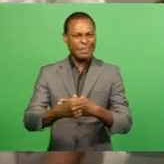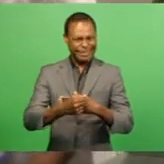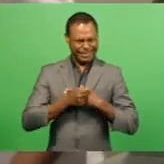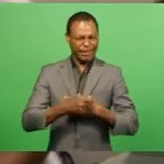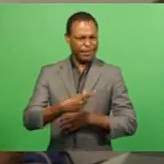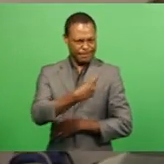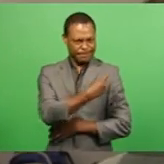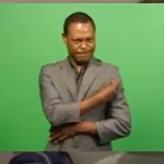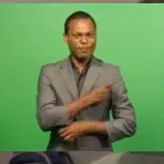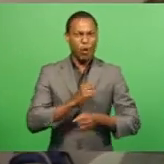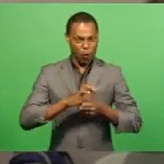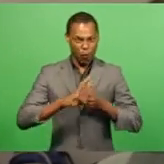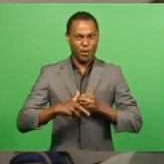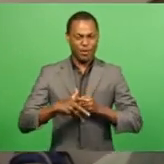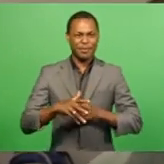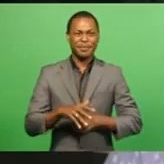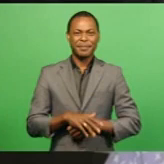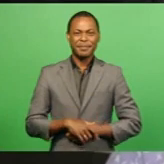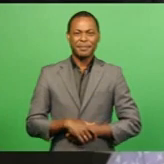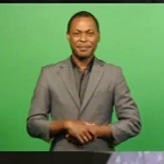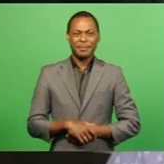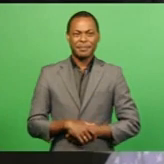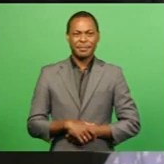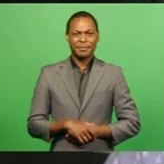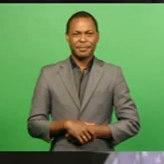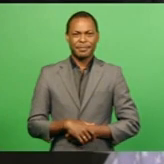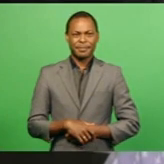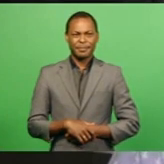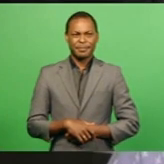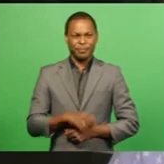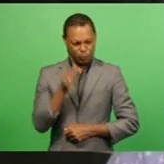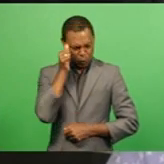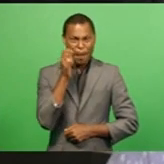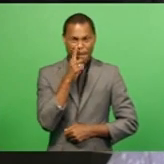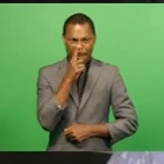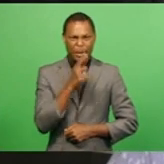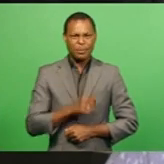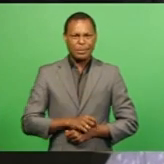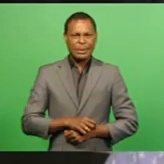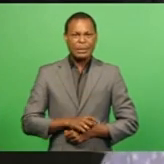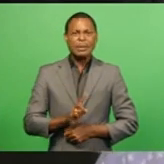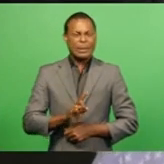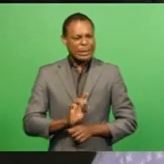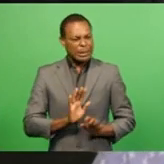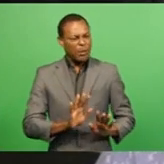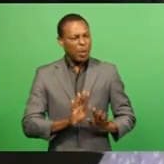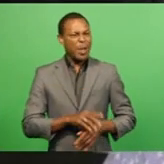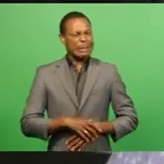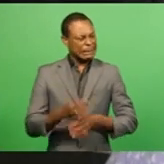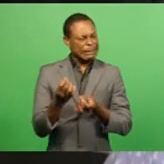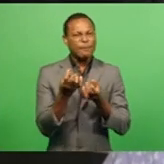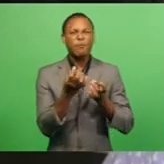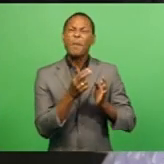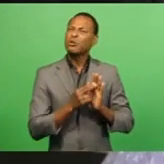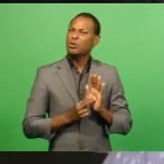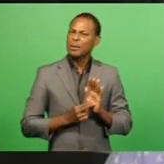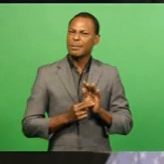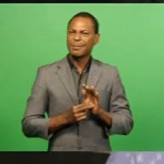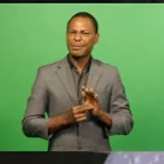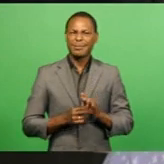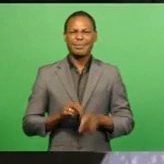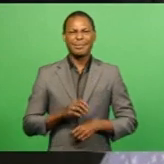vaccination. You know, people who would stop me and ask me for information and